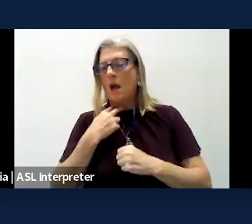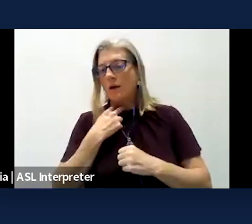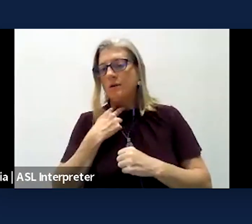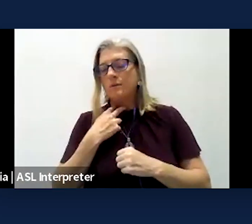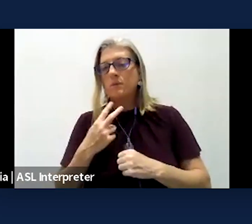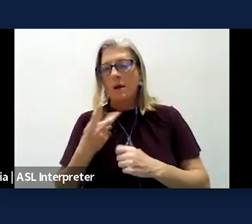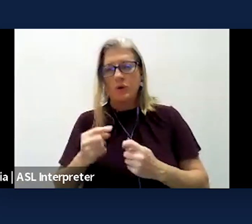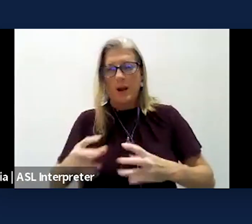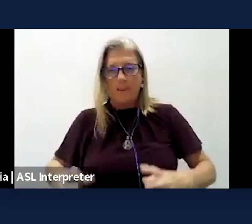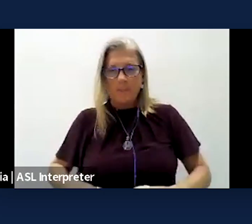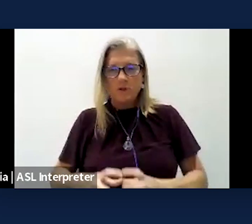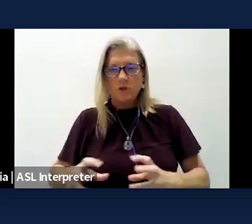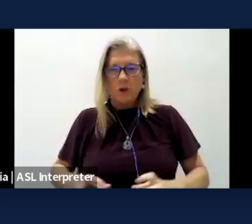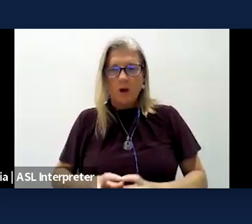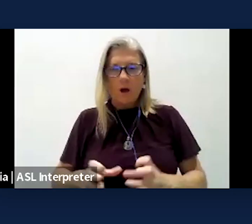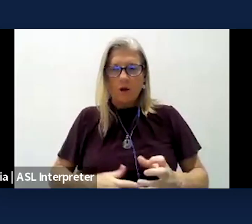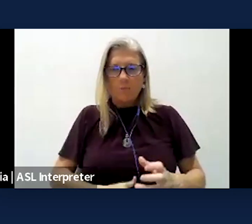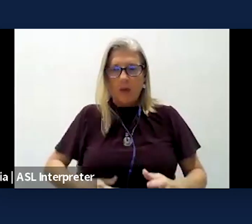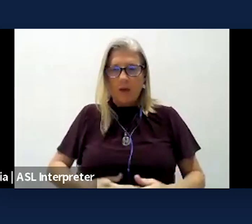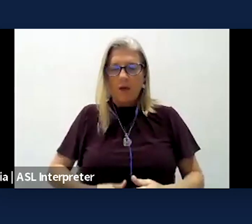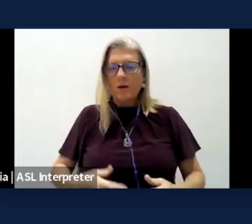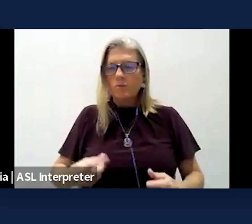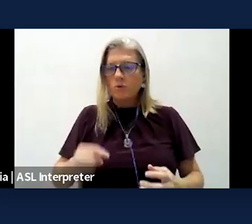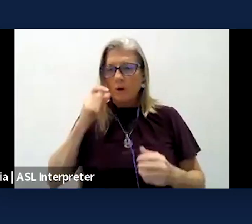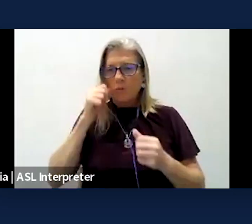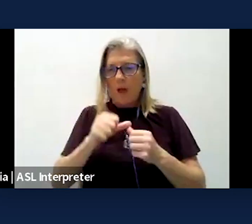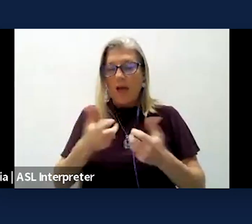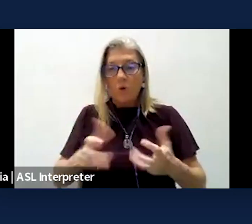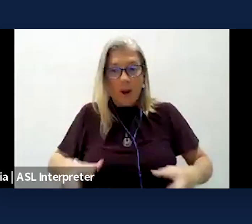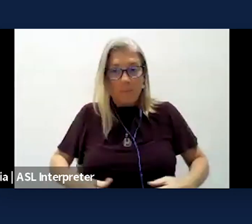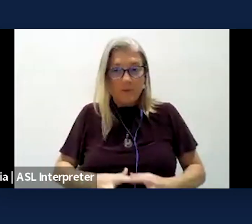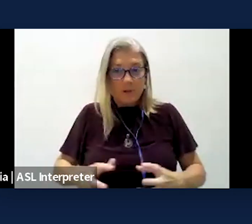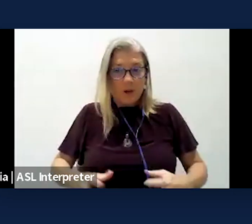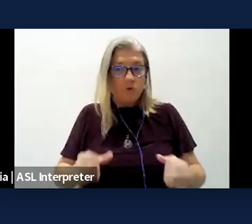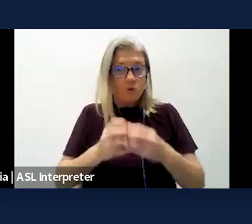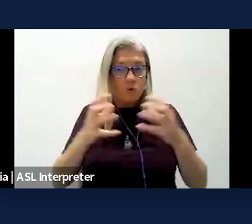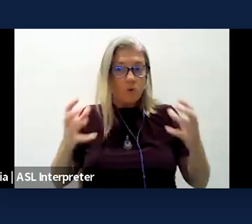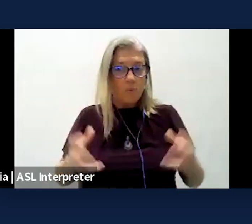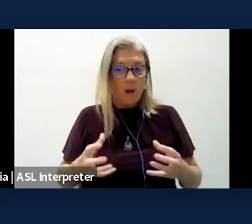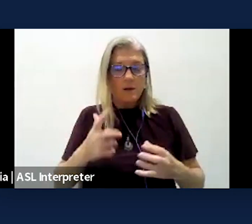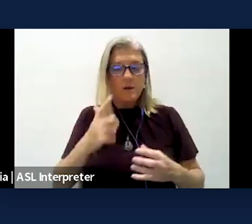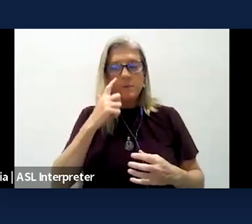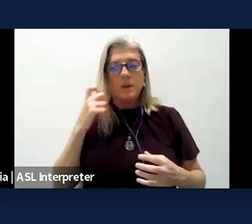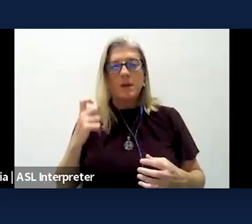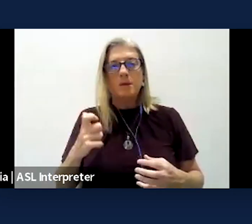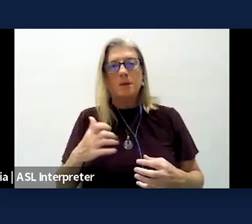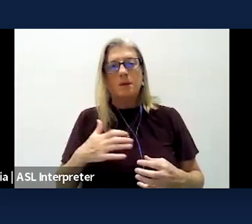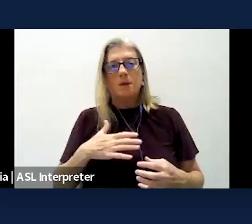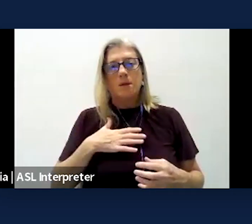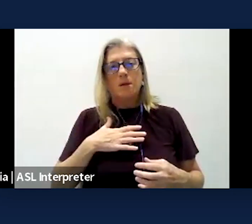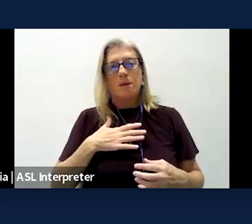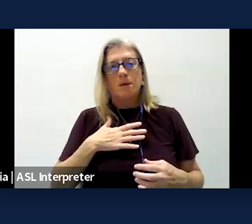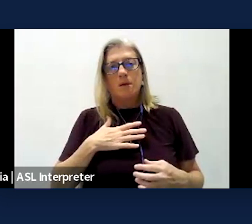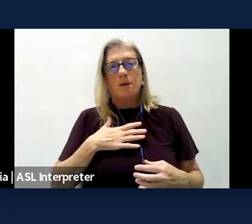abdomen, but I'm also keeping in mind I don't want to massage it too hard because of my